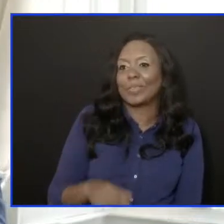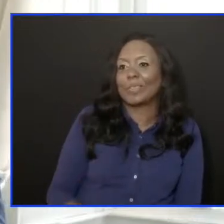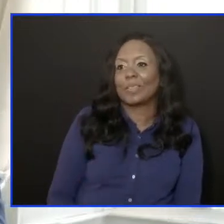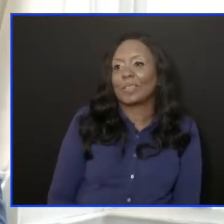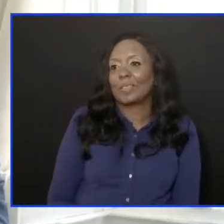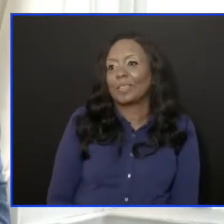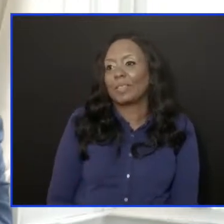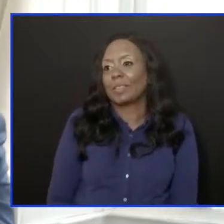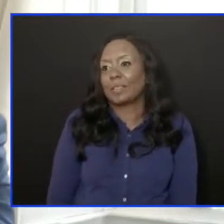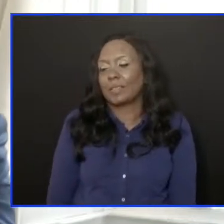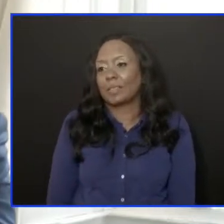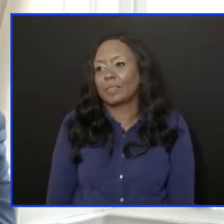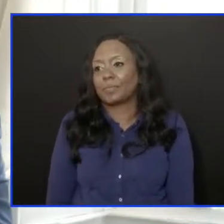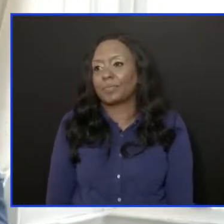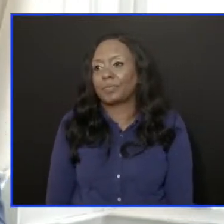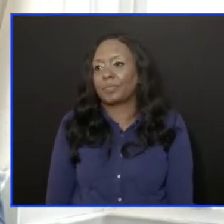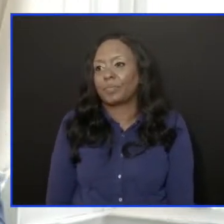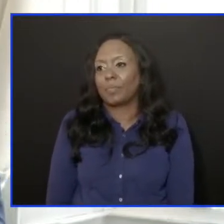Thank you, Dr. Ford,